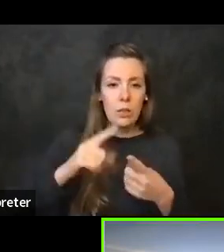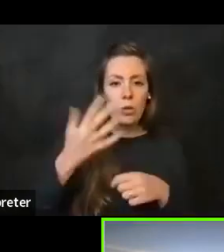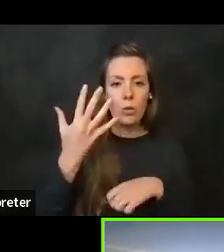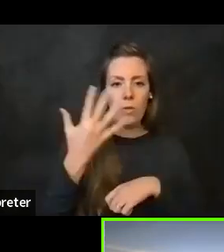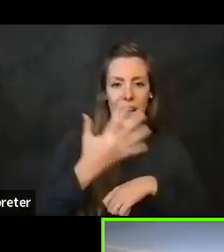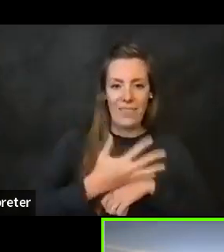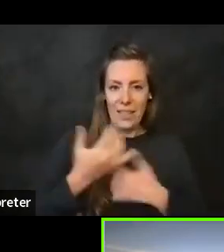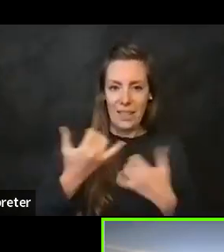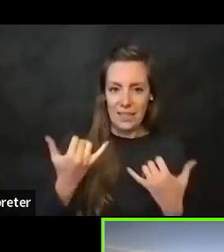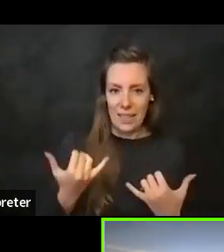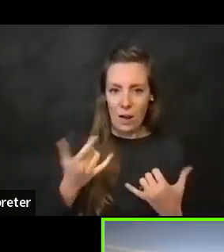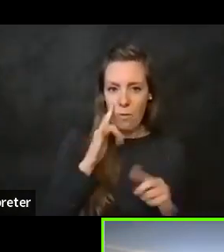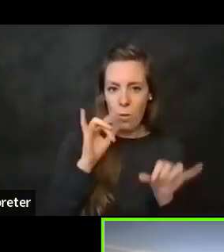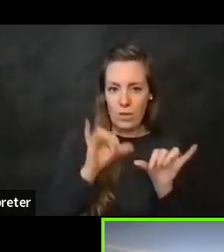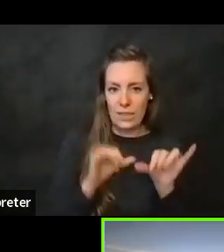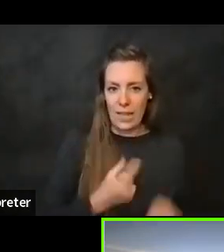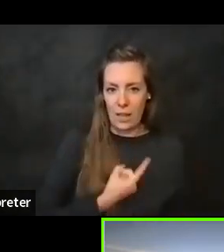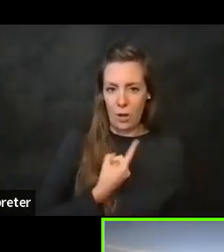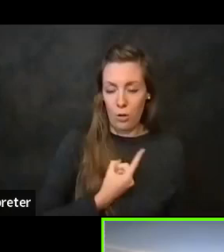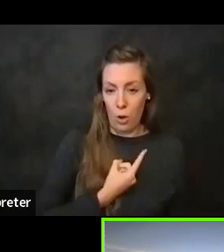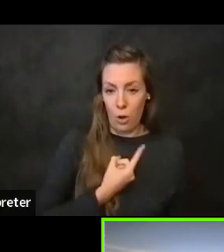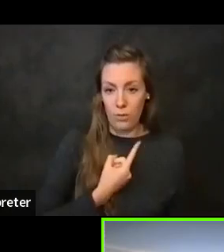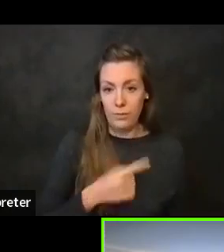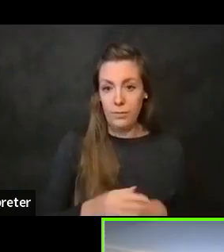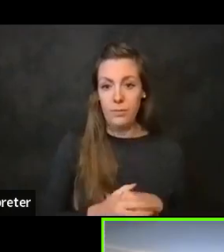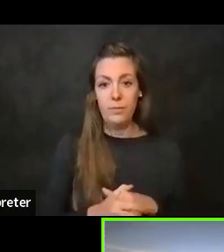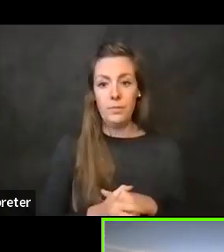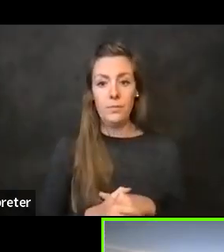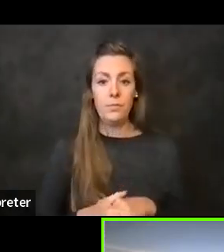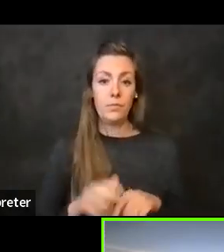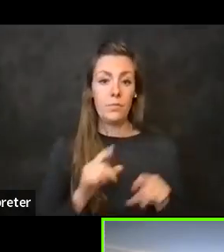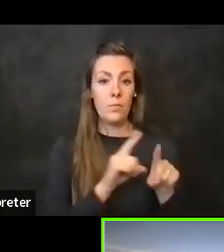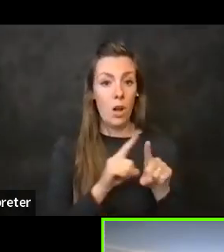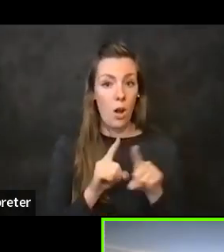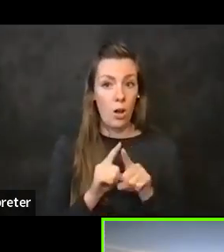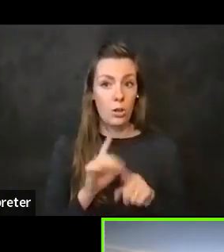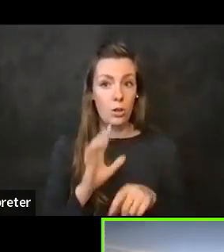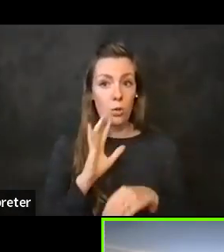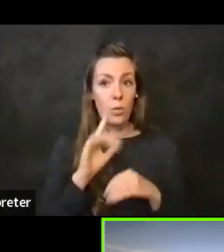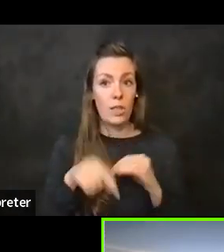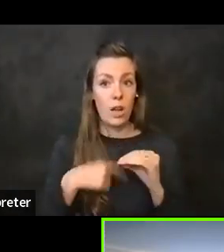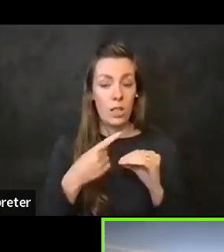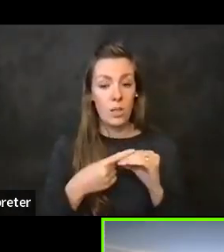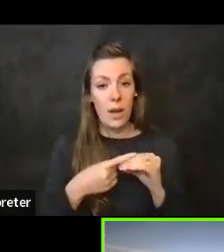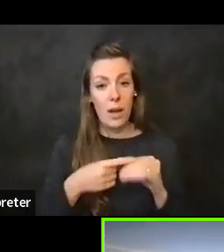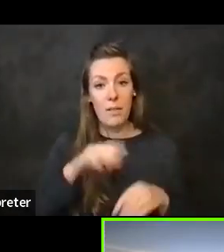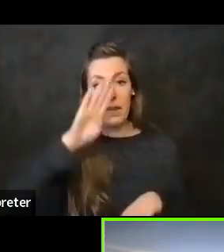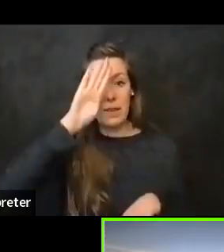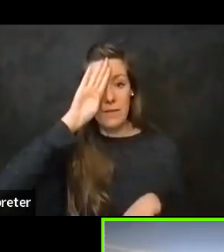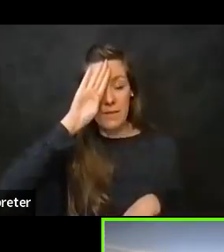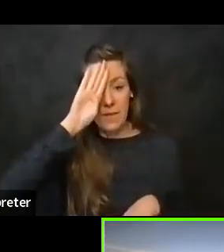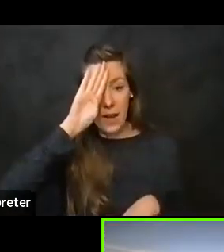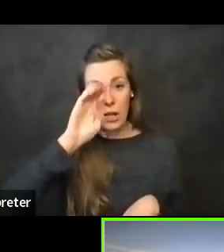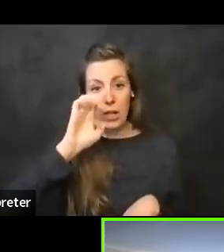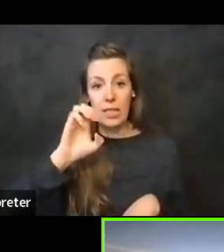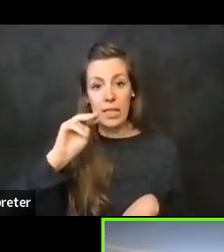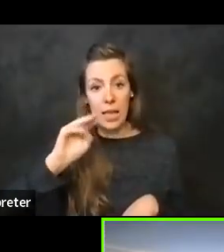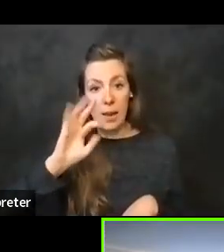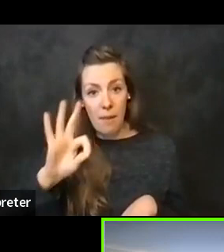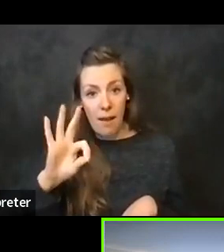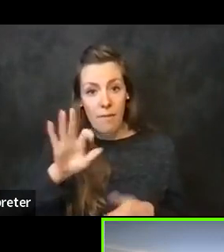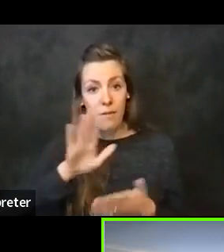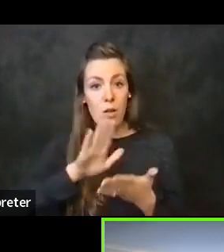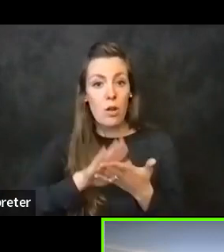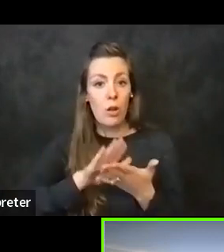health orders last month requiring certain frontline workers, including fire, law enforcement, EMS, and school employees, to get